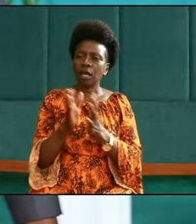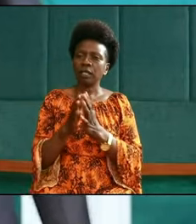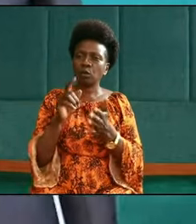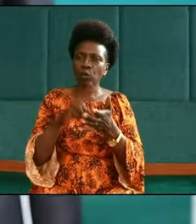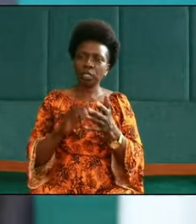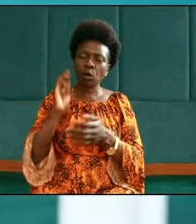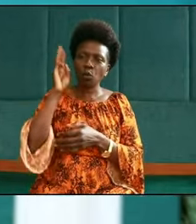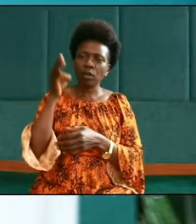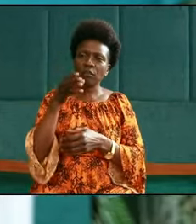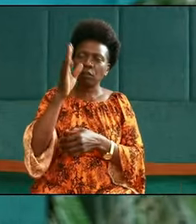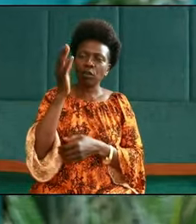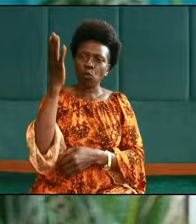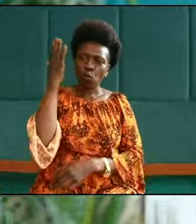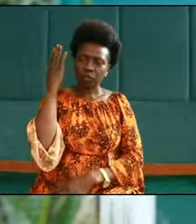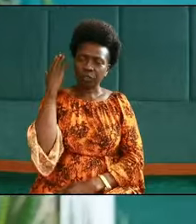was.